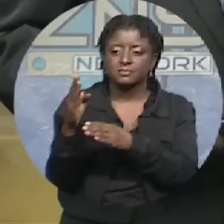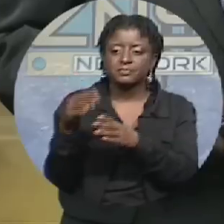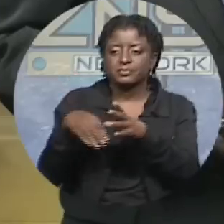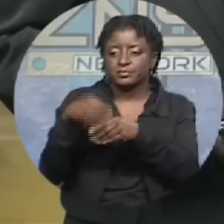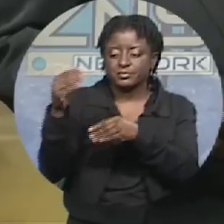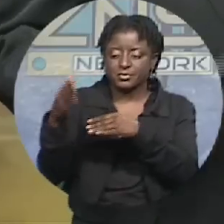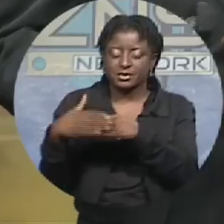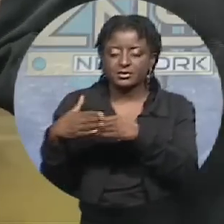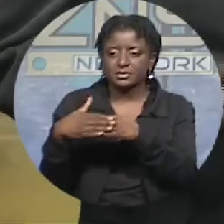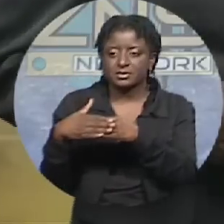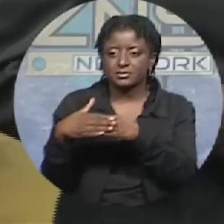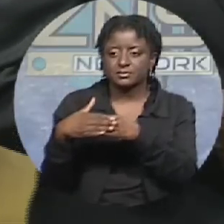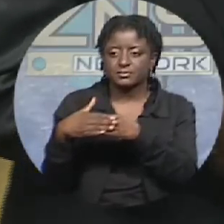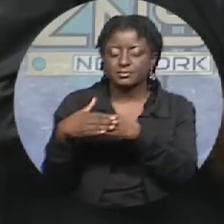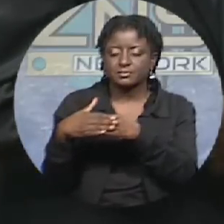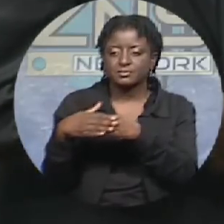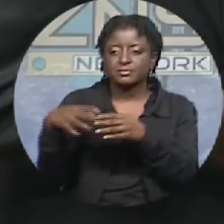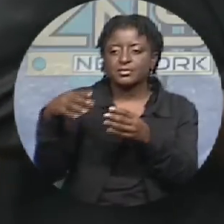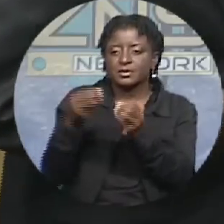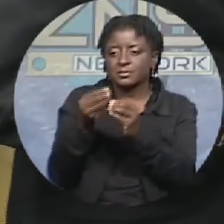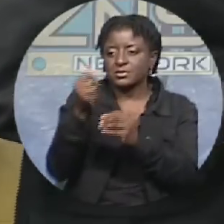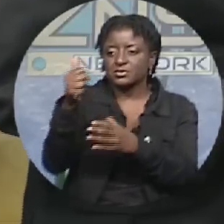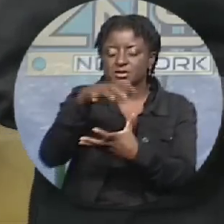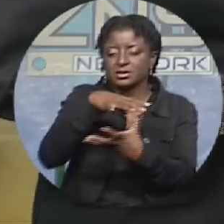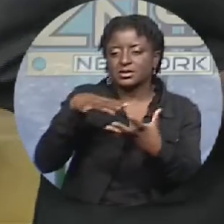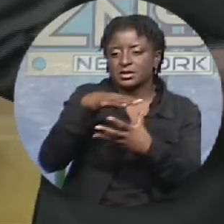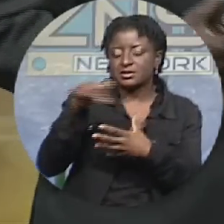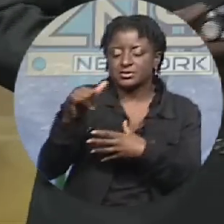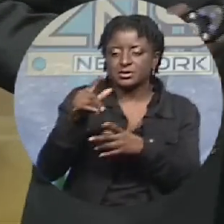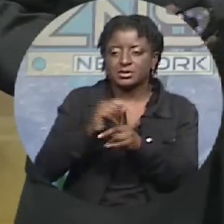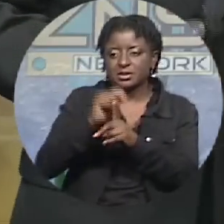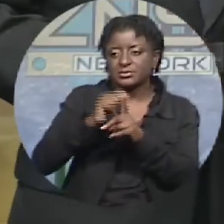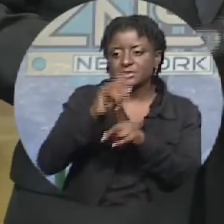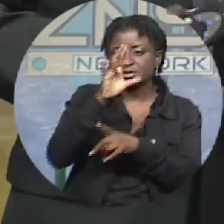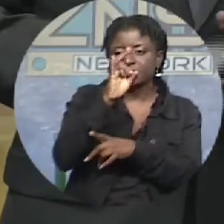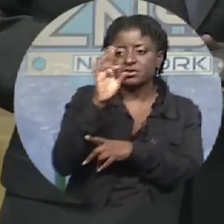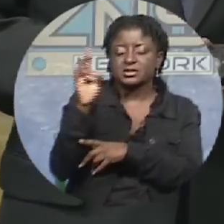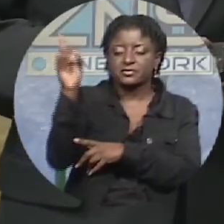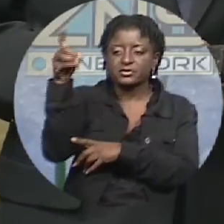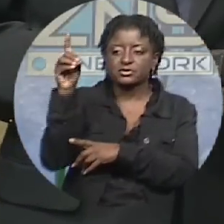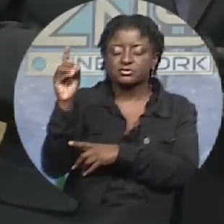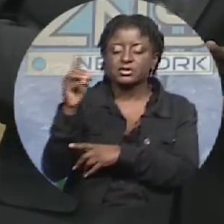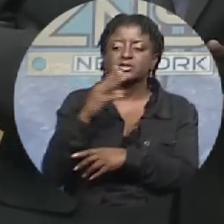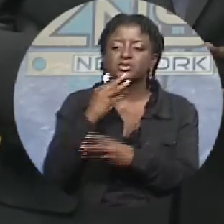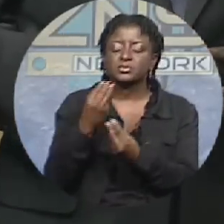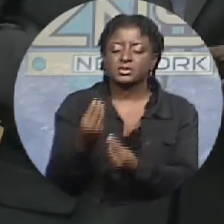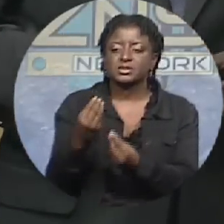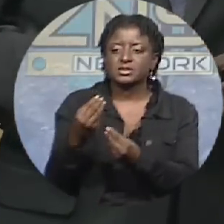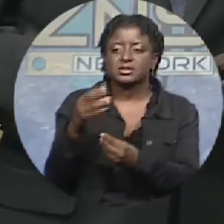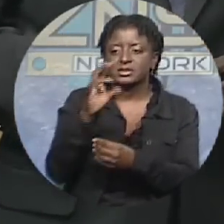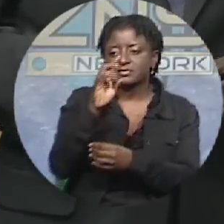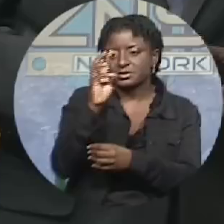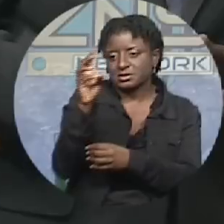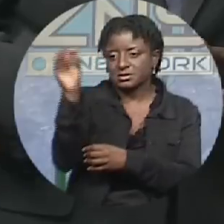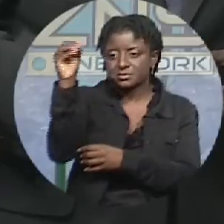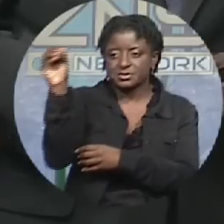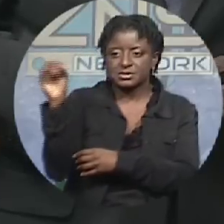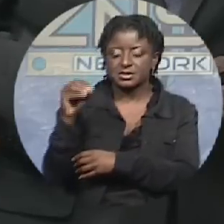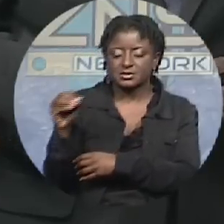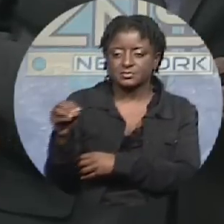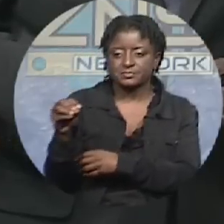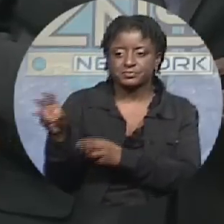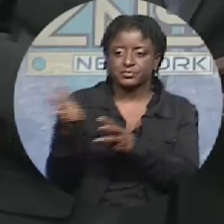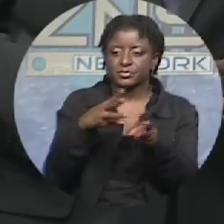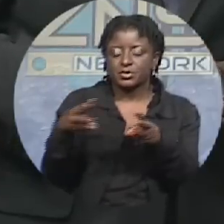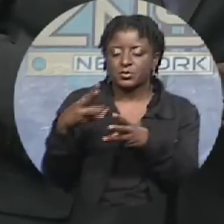our studios just now, it is mostly cloudy, temperatures 77 degrees, relative humidity 76%. Your winds are light and variable, barometric